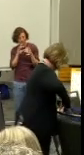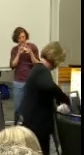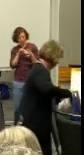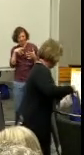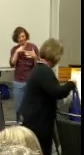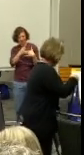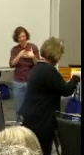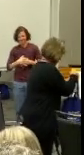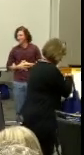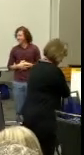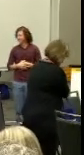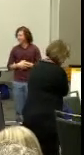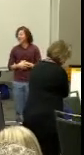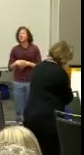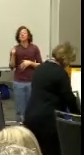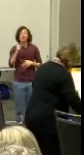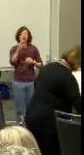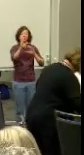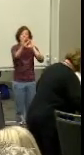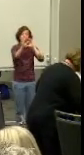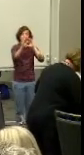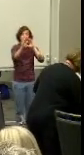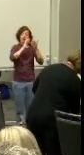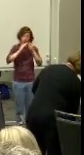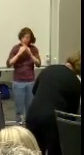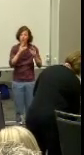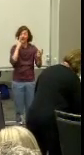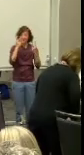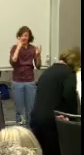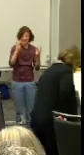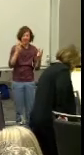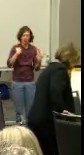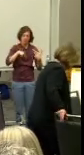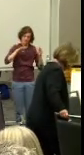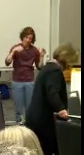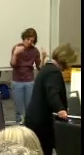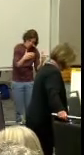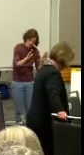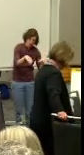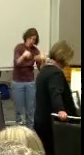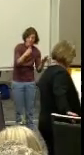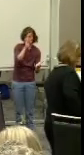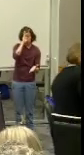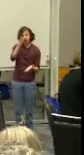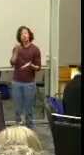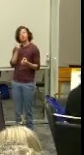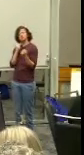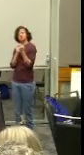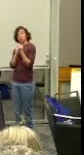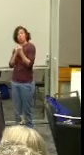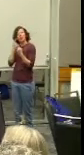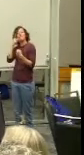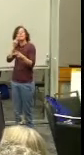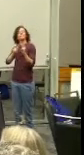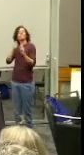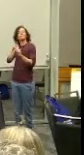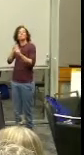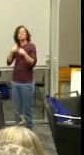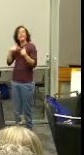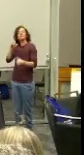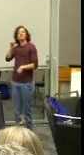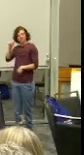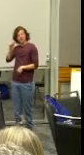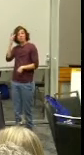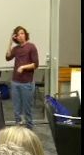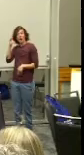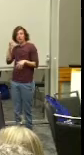So again, Community Vision, what we focus on is actually providing those direct supports to people with disabilities so that they